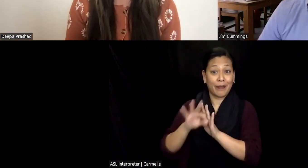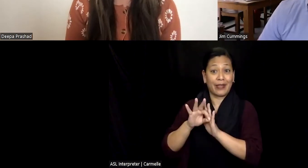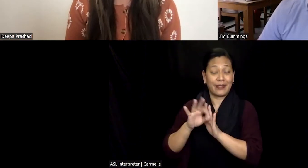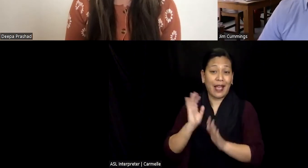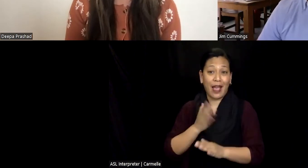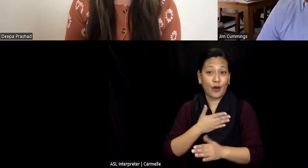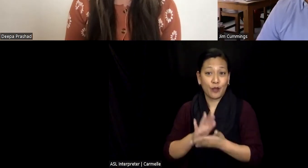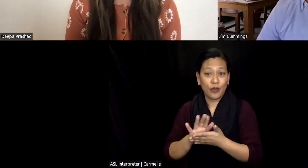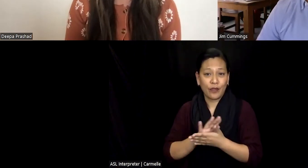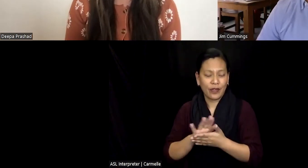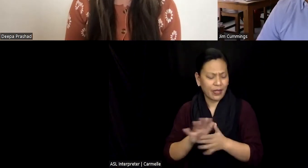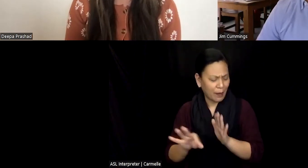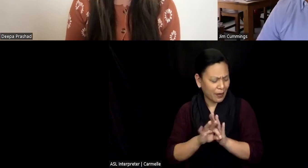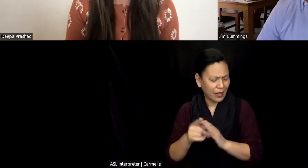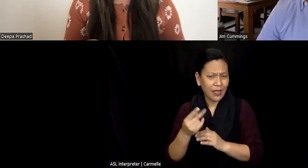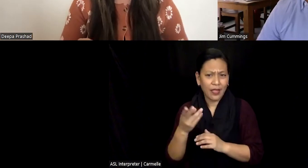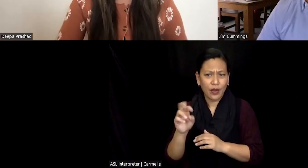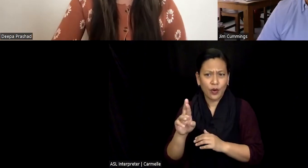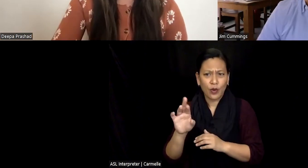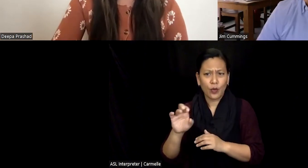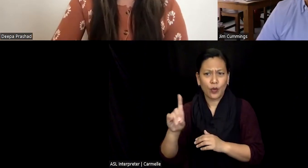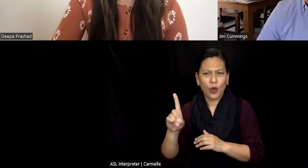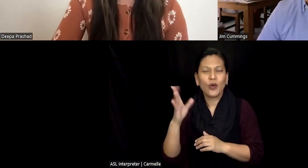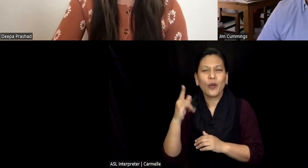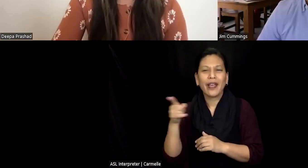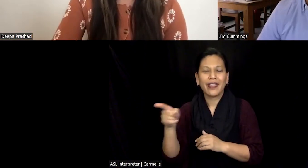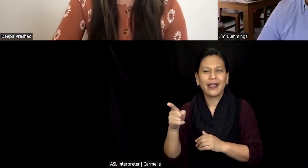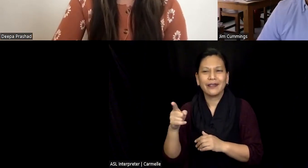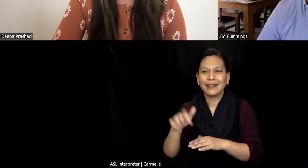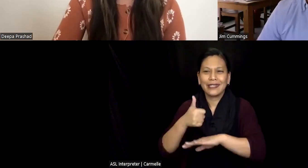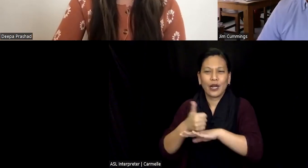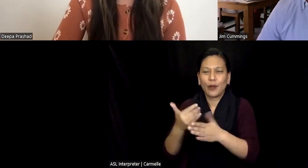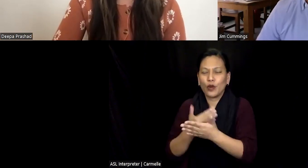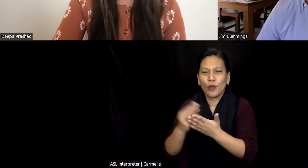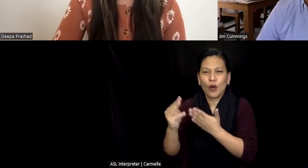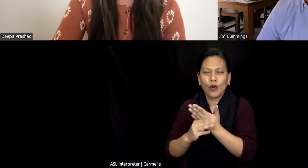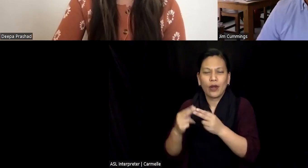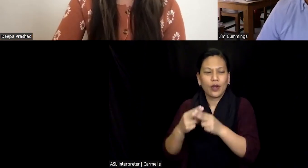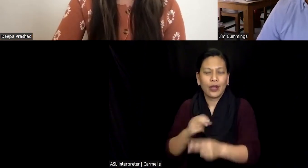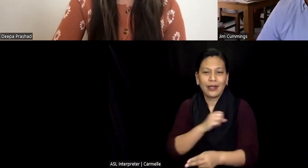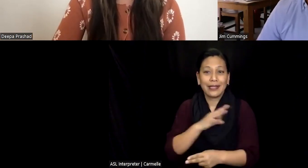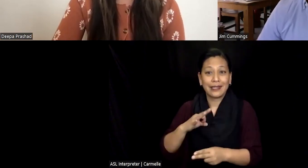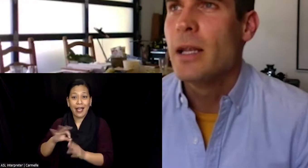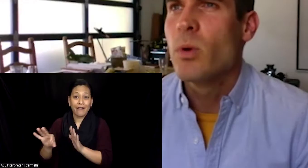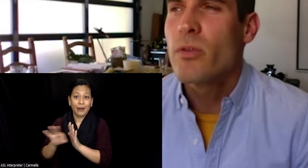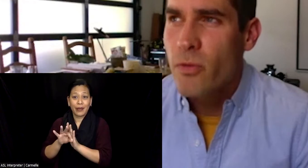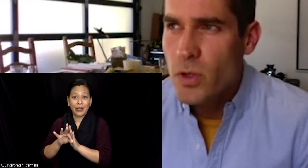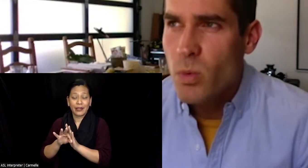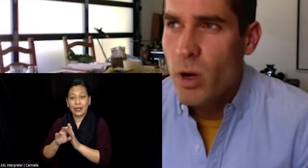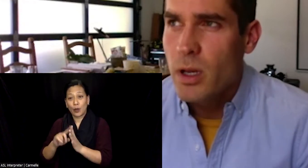of like, Thunder Road was the first one because they were doing a new program called Staff Picks Premiere, Staff Picks Premiere. And we were the first